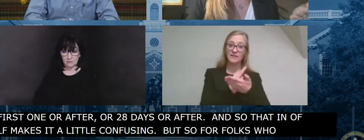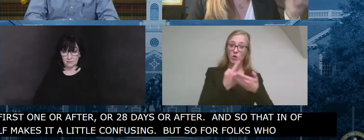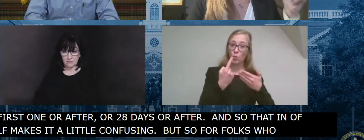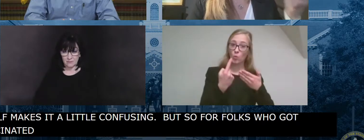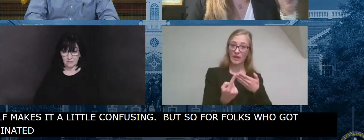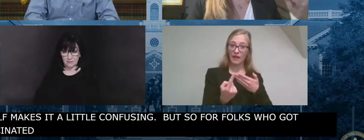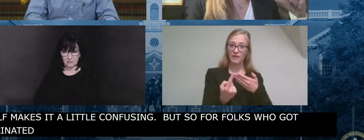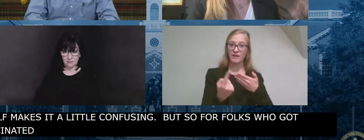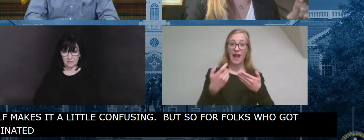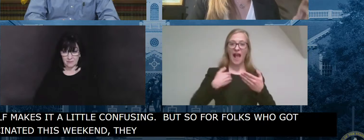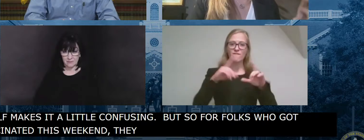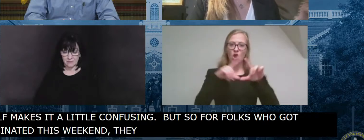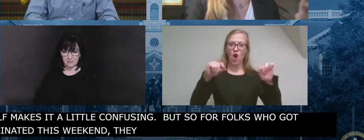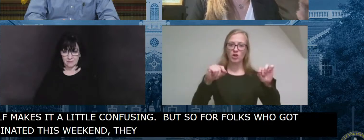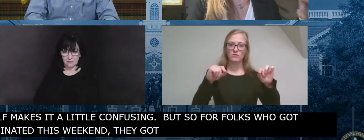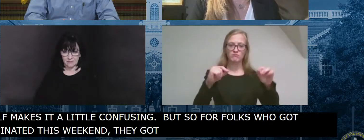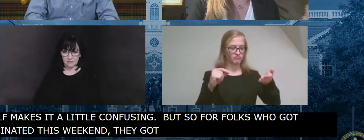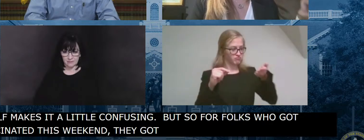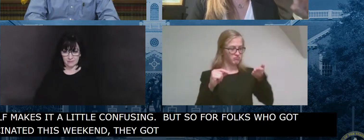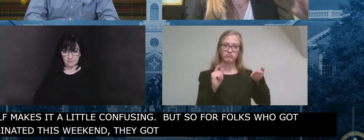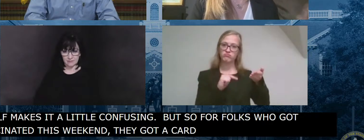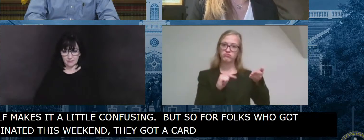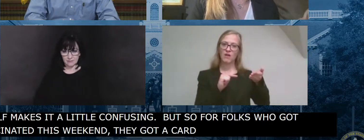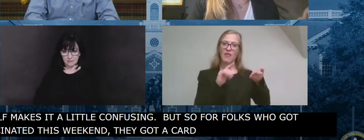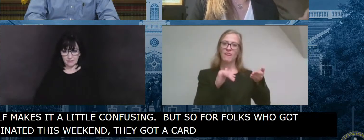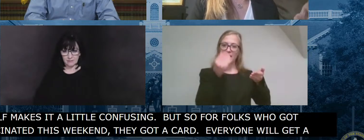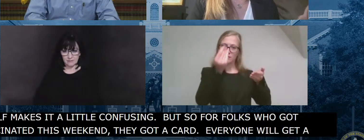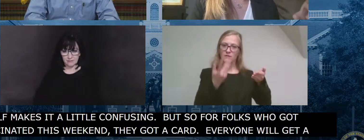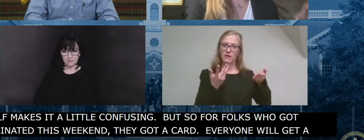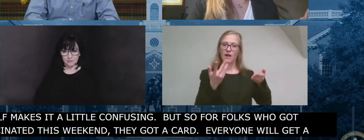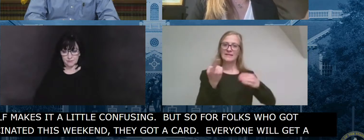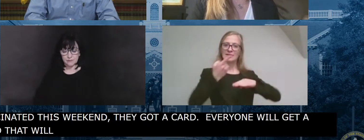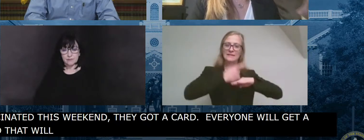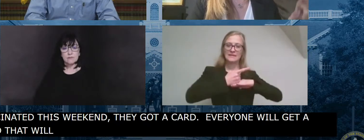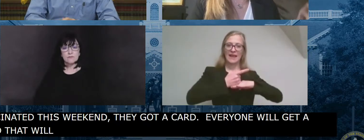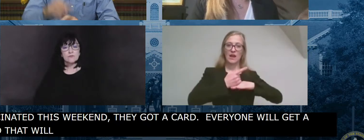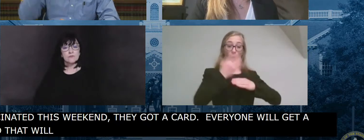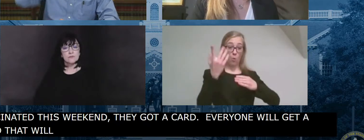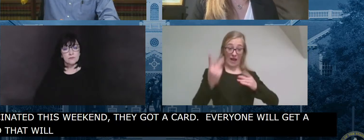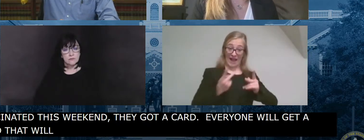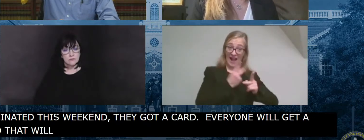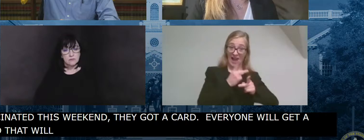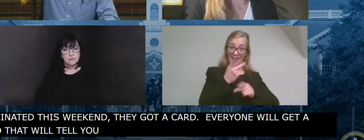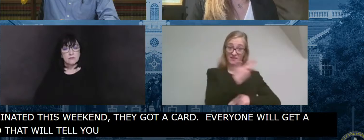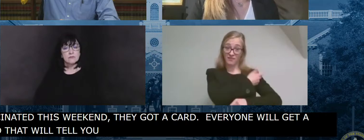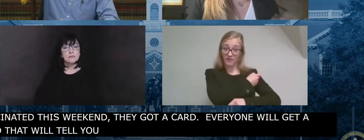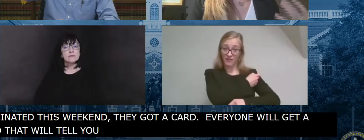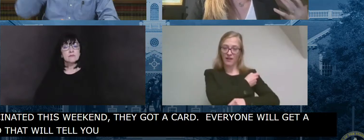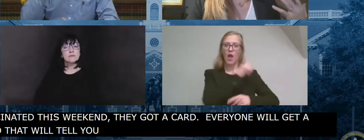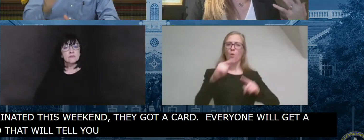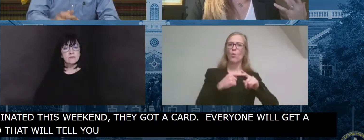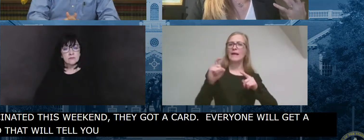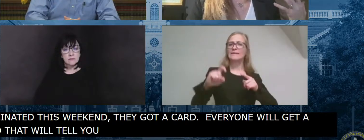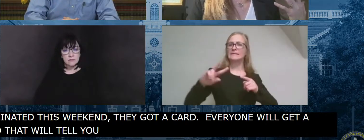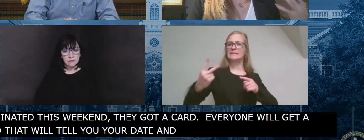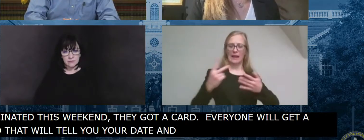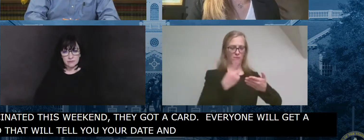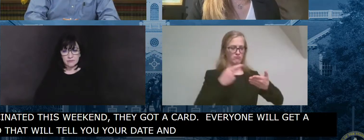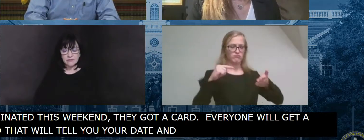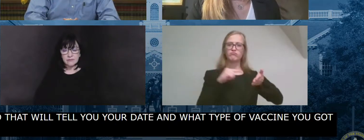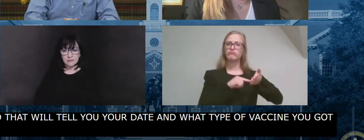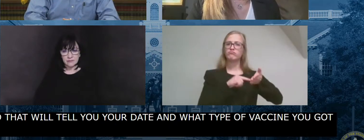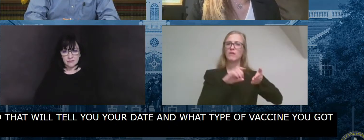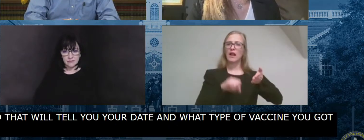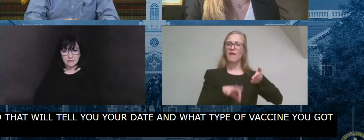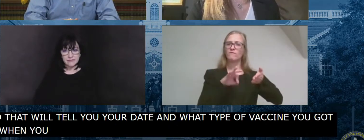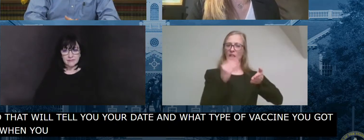got a card. Everyone will get a card that will tell you your date and what type of vaccine you got and when you need it again. But one of the